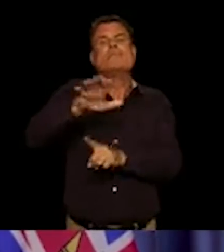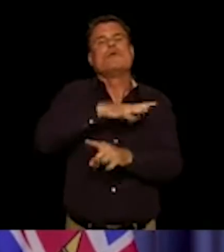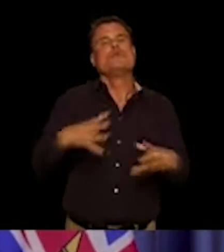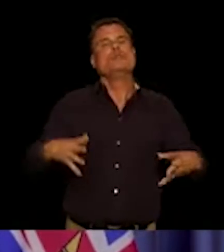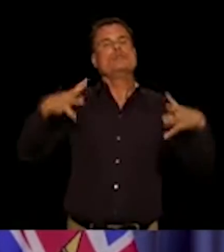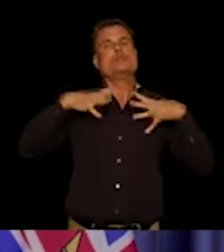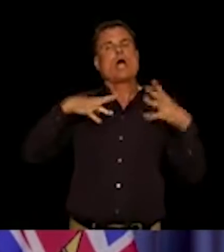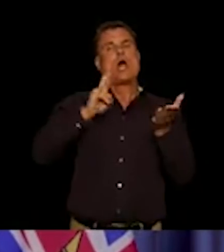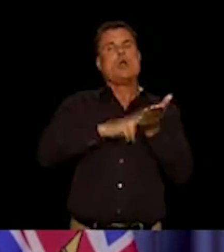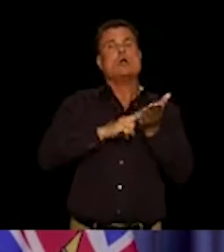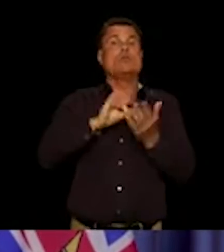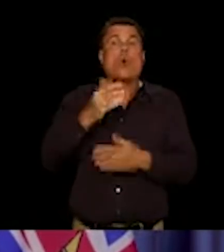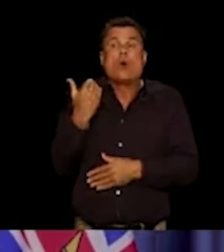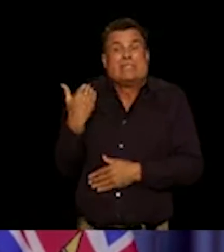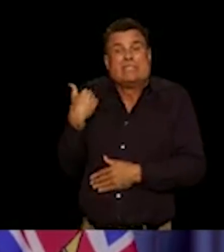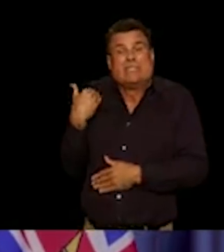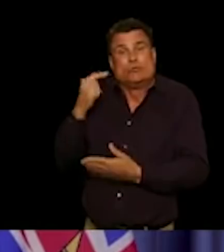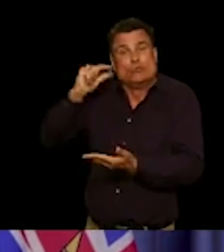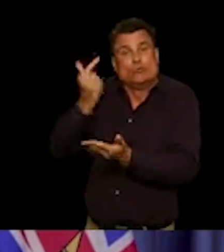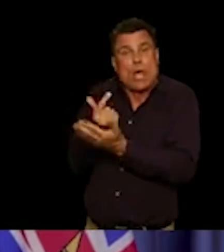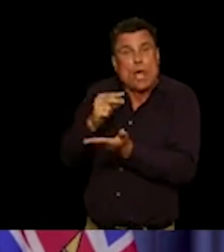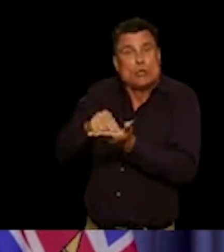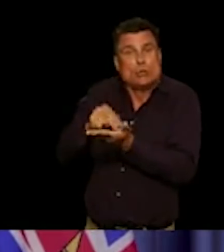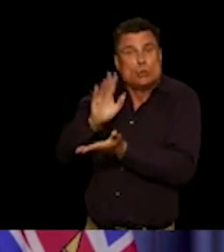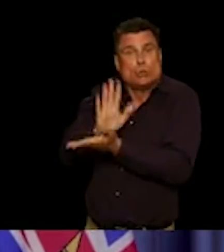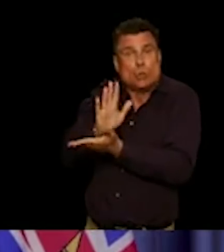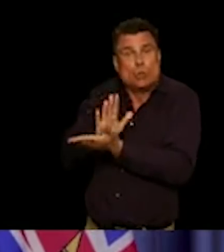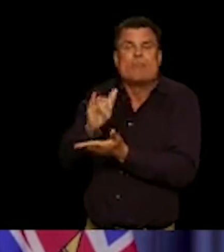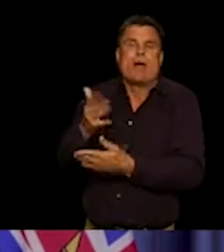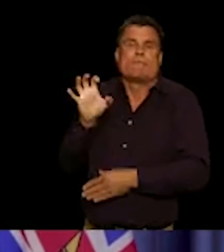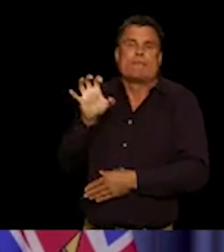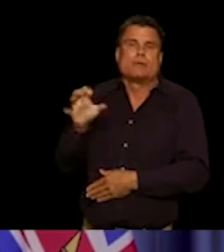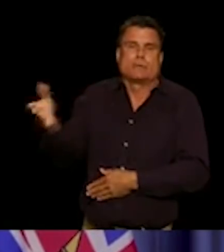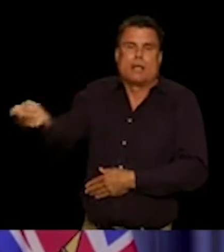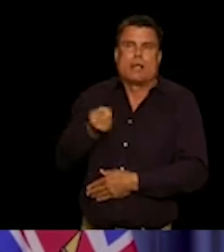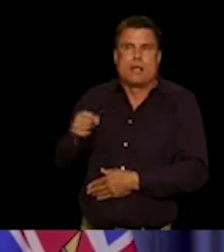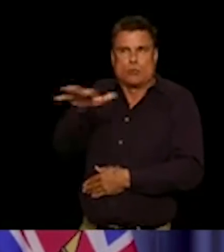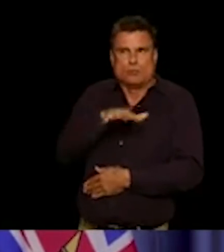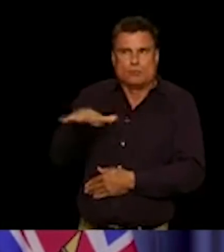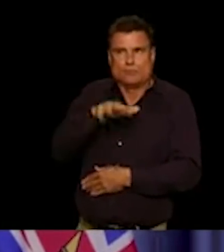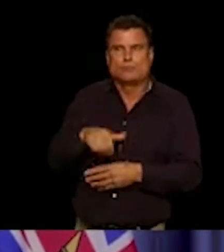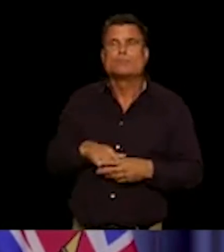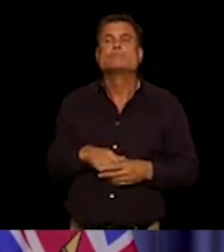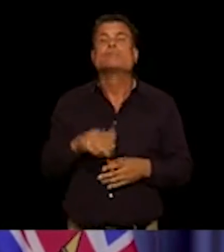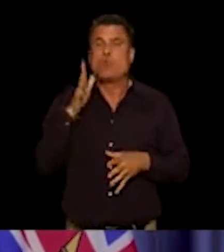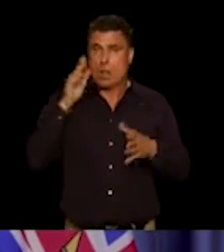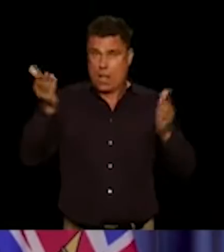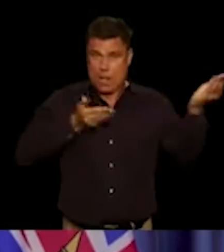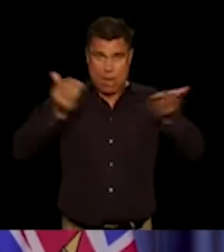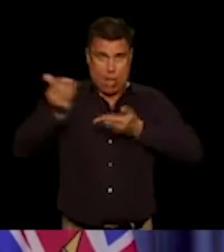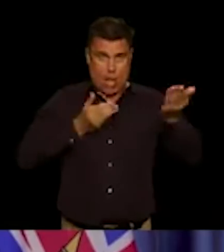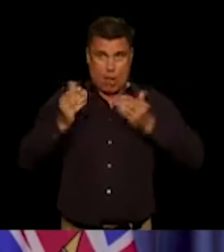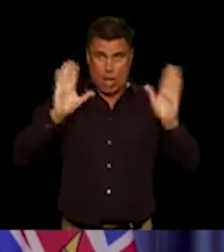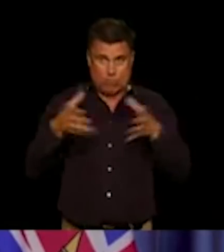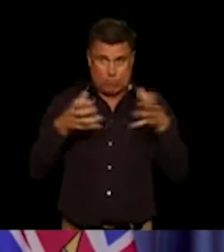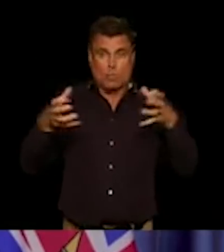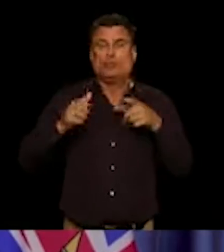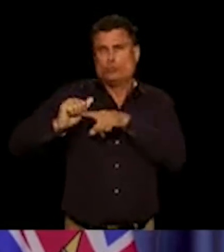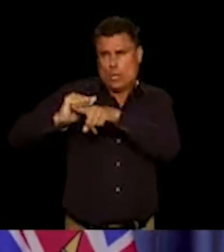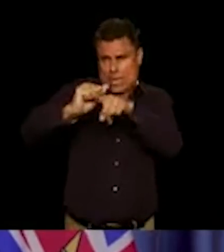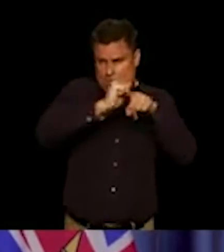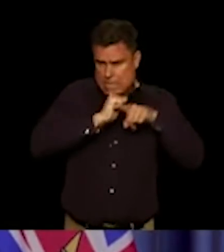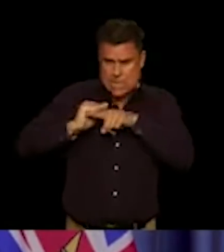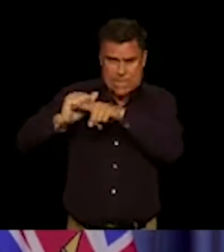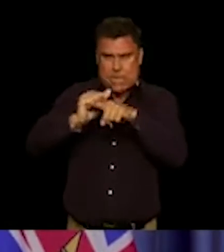recent graduates. Our plan will allow health authorities to increase the number of public health workers focused on